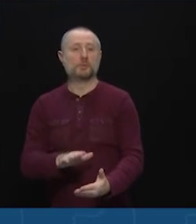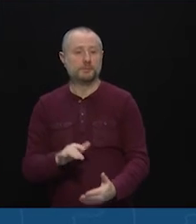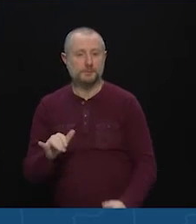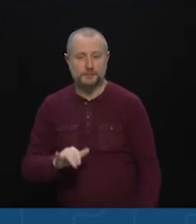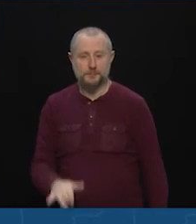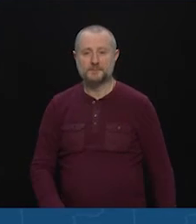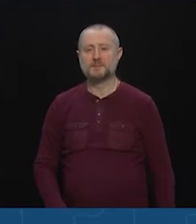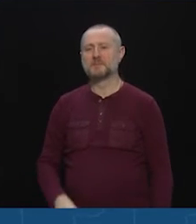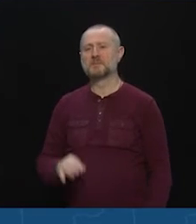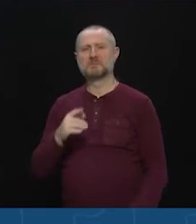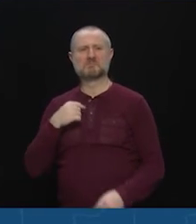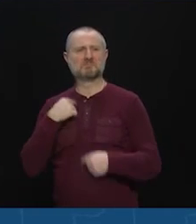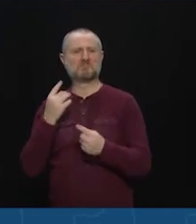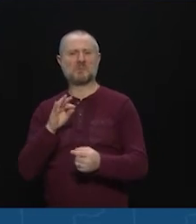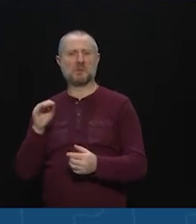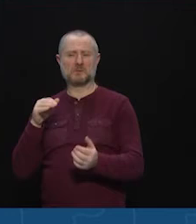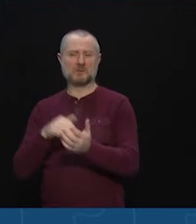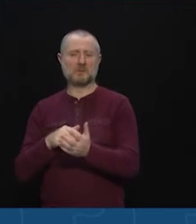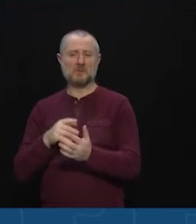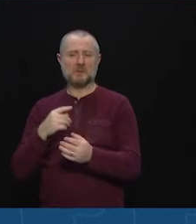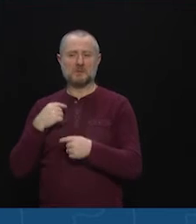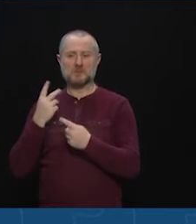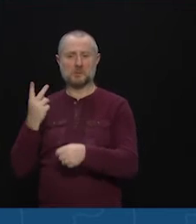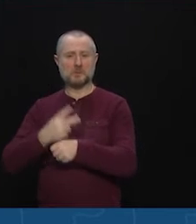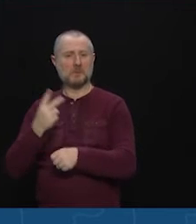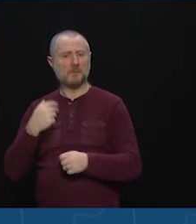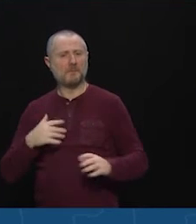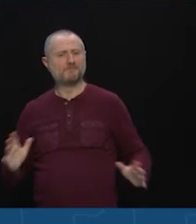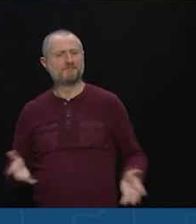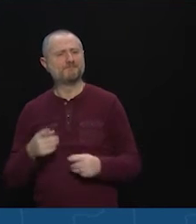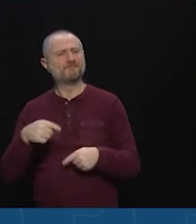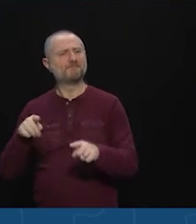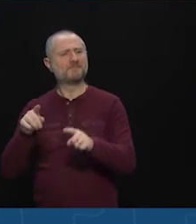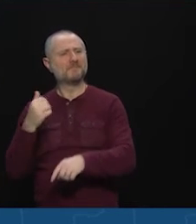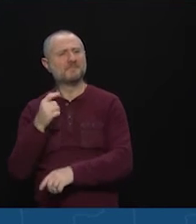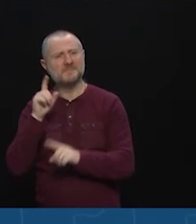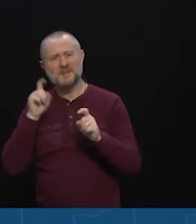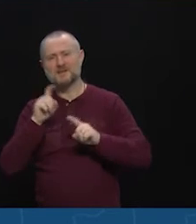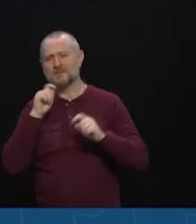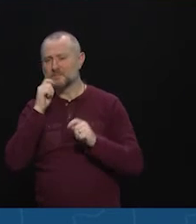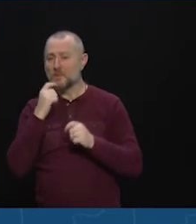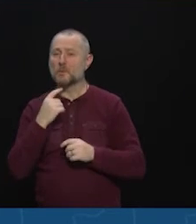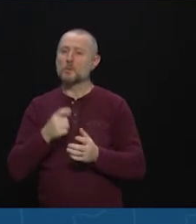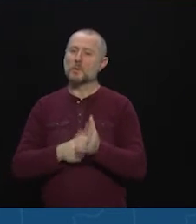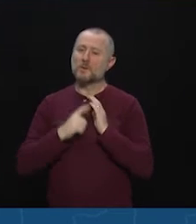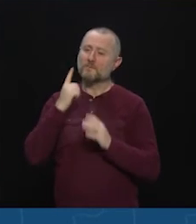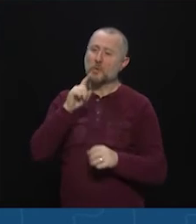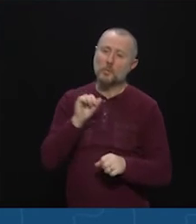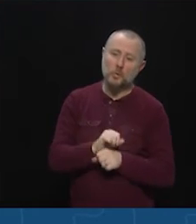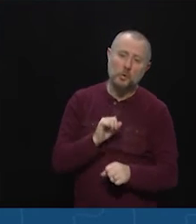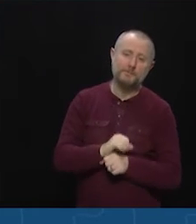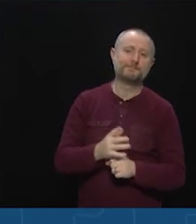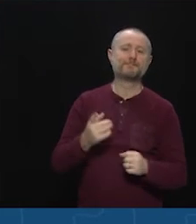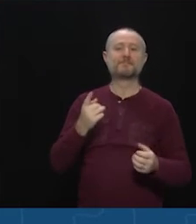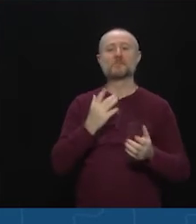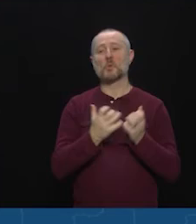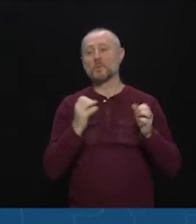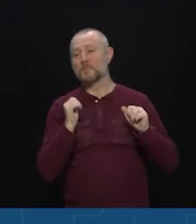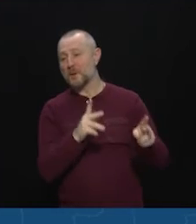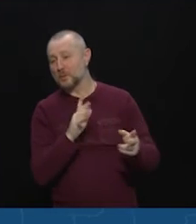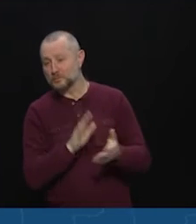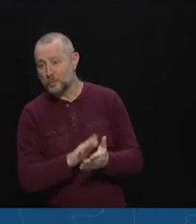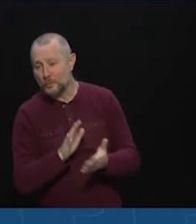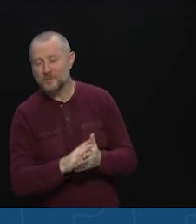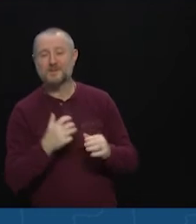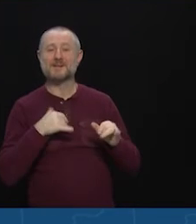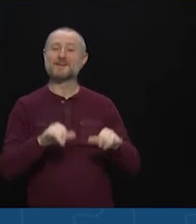in to be tested. You know, some are required to be tested for their jobs. We want people tested. This is another reason we keep schools open, making sure kids have test kits so they